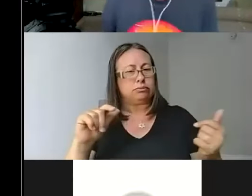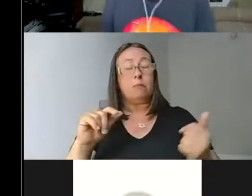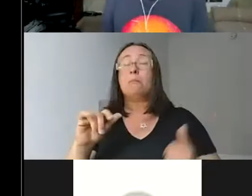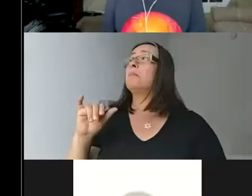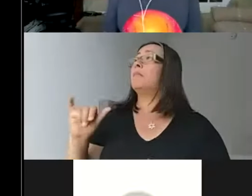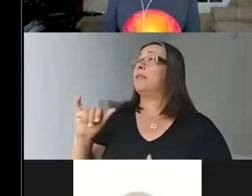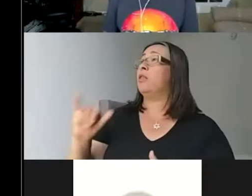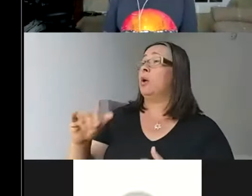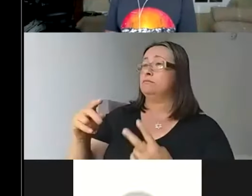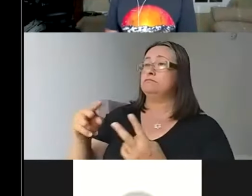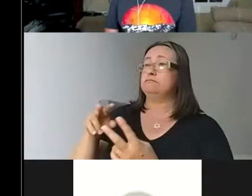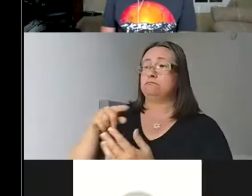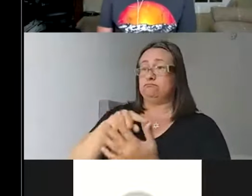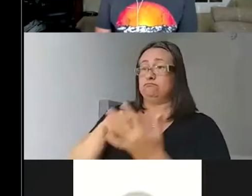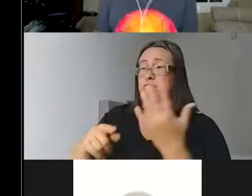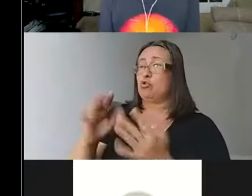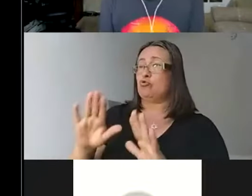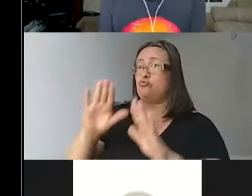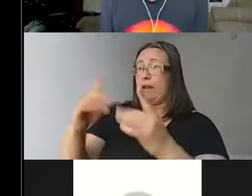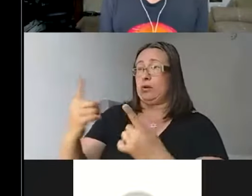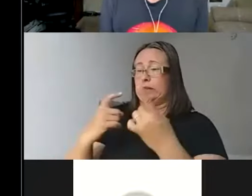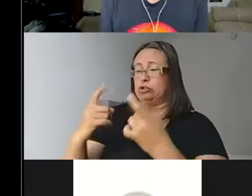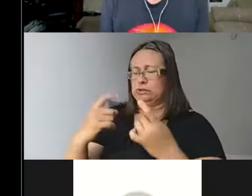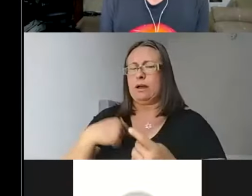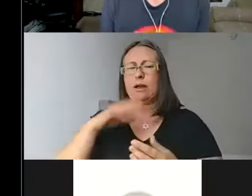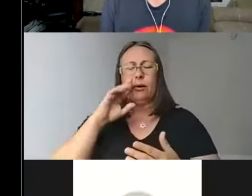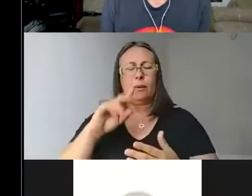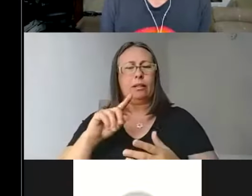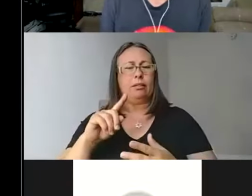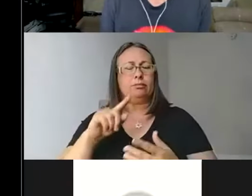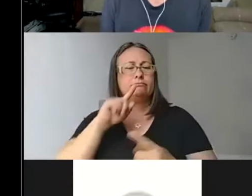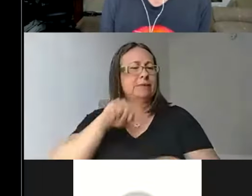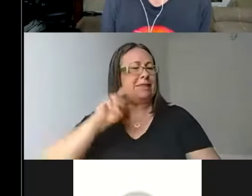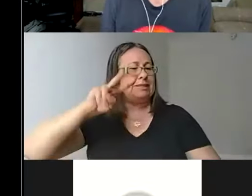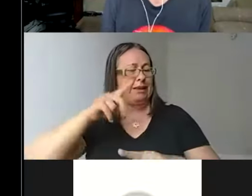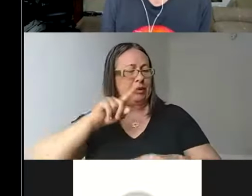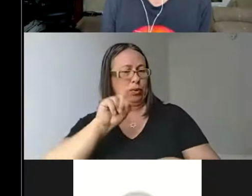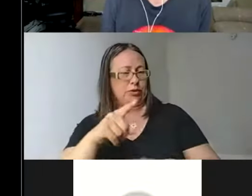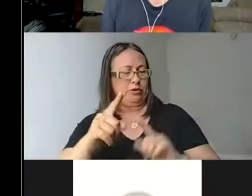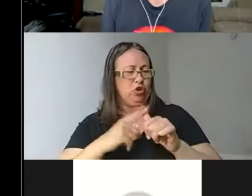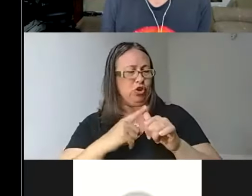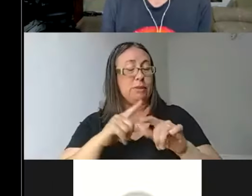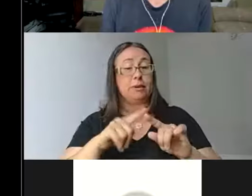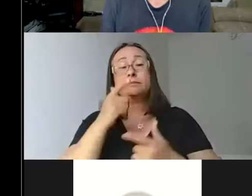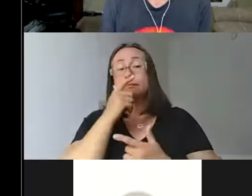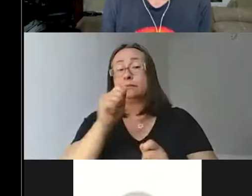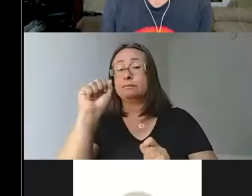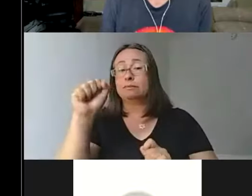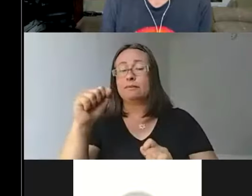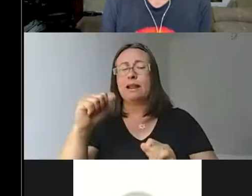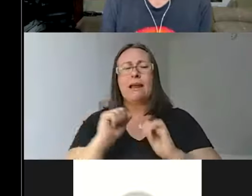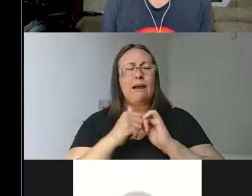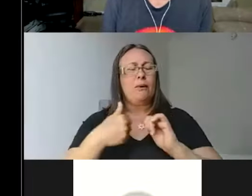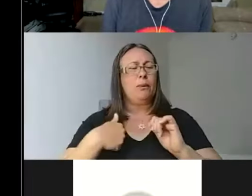great. Those are great questions. And yeah, I'll sort of address the second one first. It is kind of interesting how like we pick up all of these